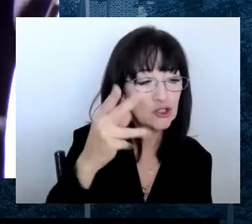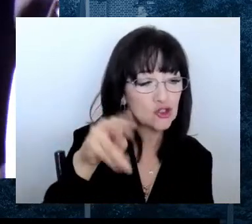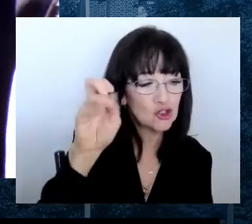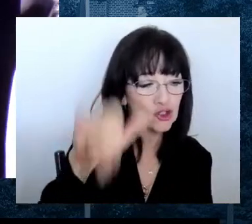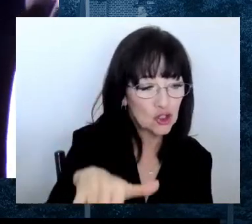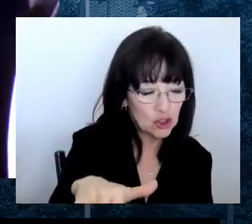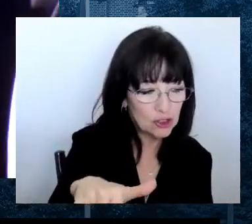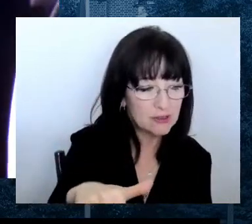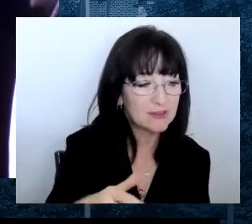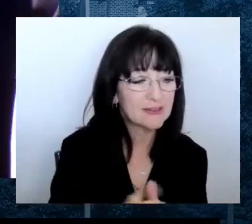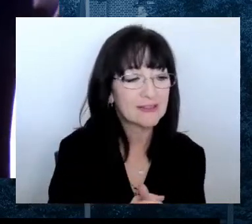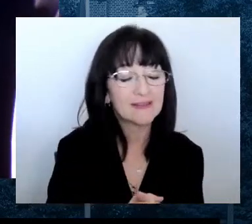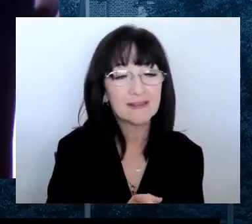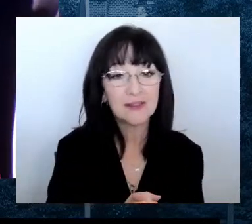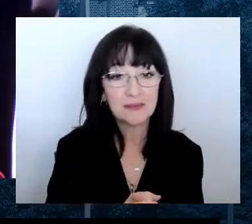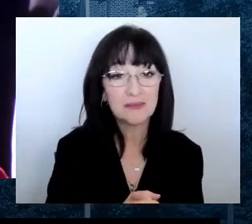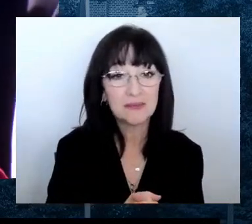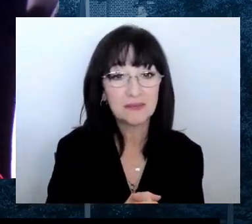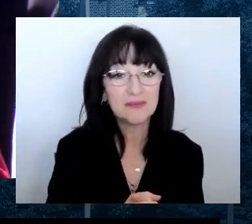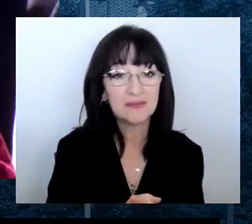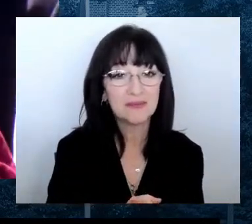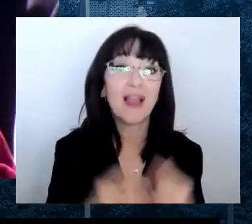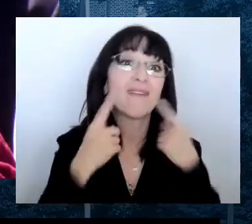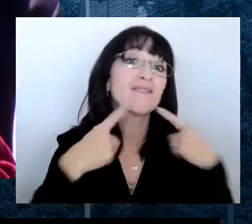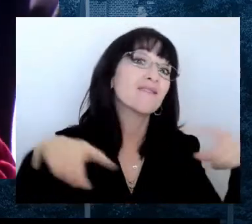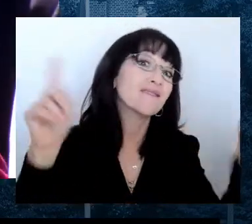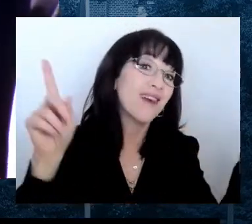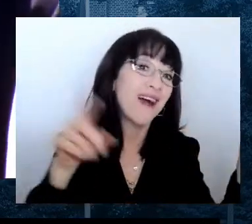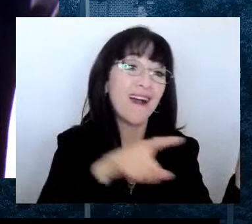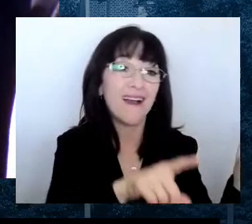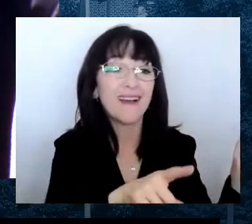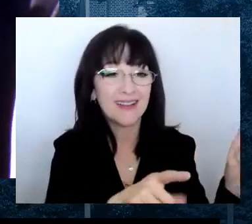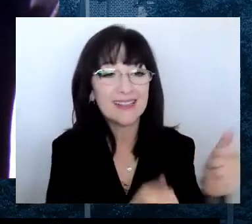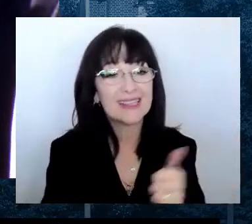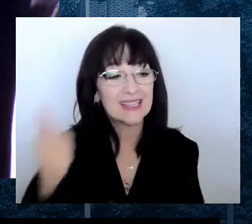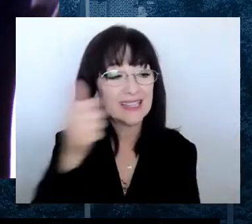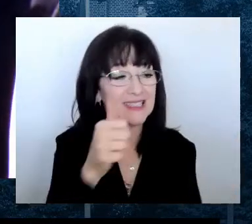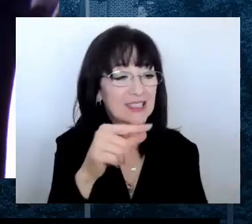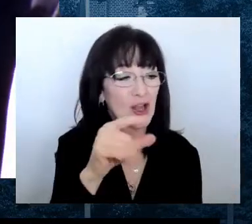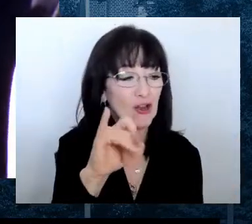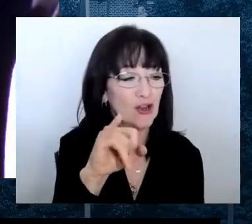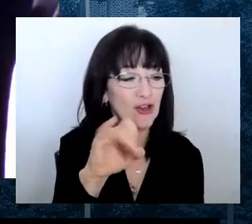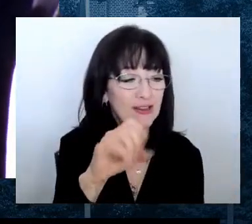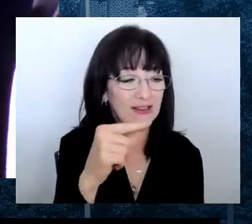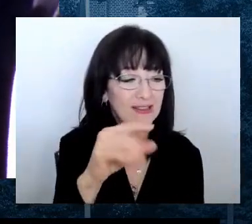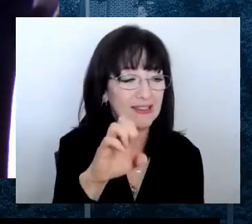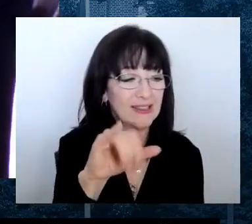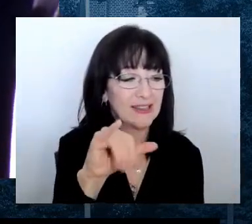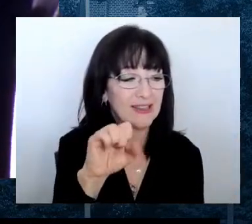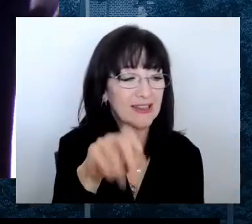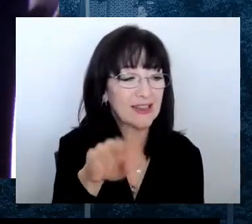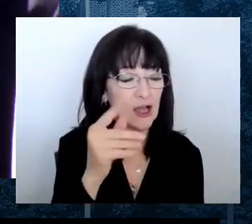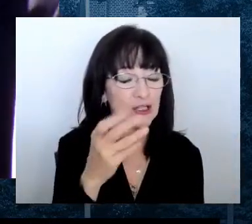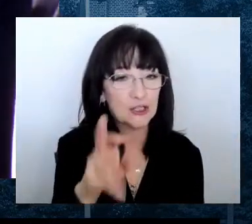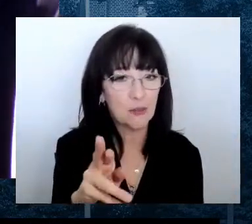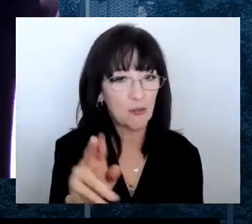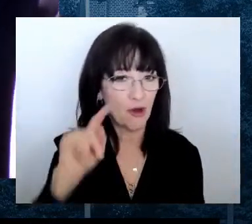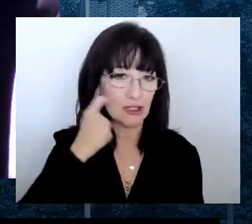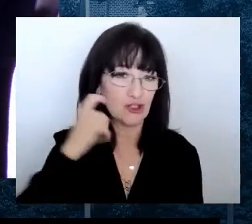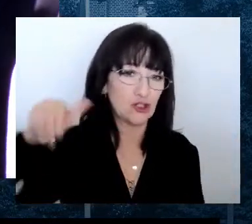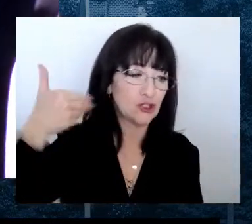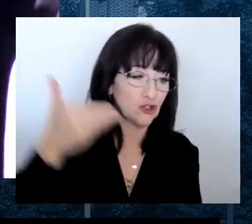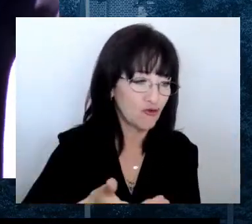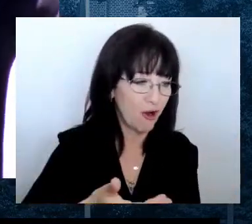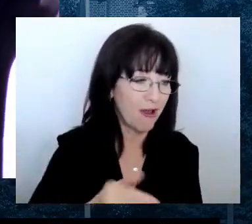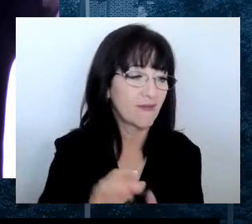Finance Secretary Rick Geisenberger has arrived, so let's give him a round of applause now that he's here. Saran Cade and Brenda Wise